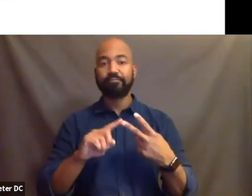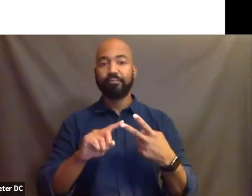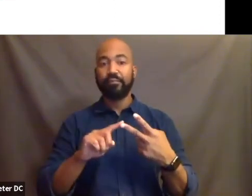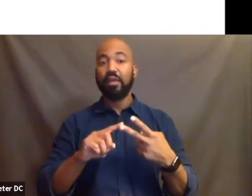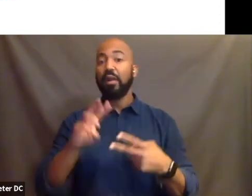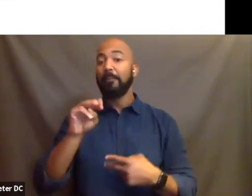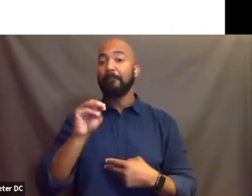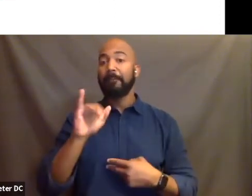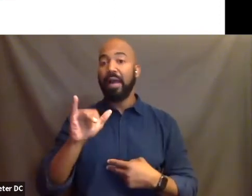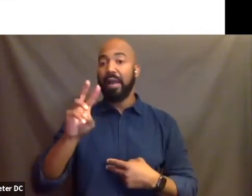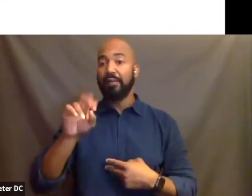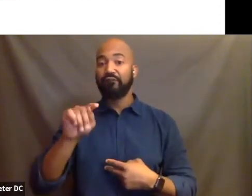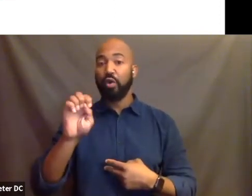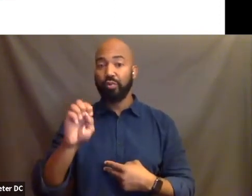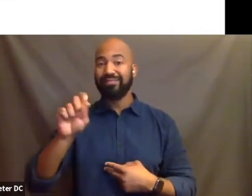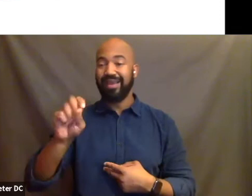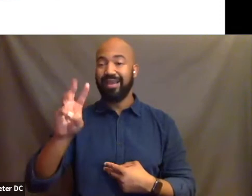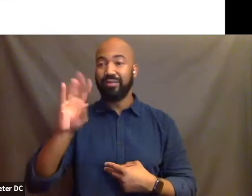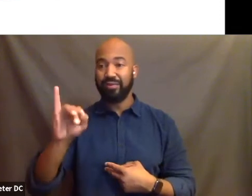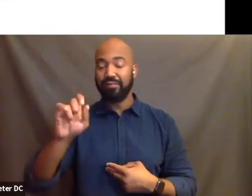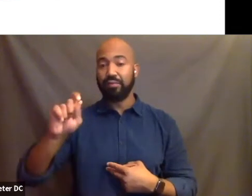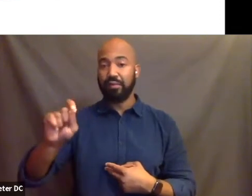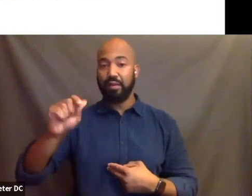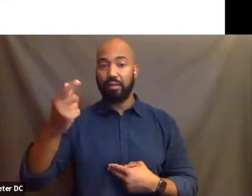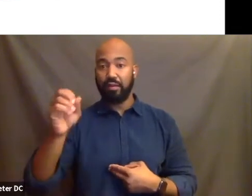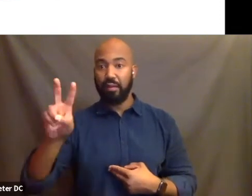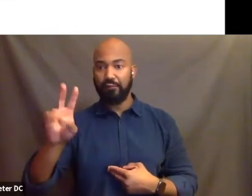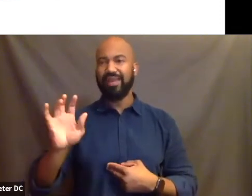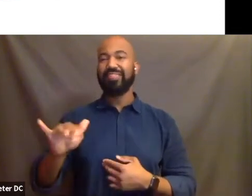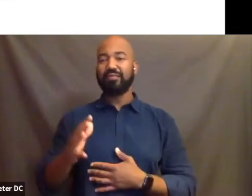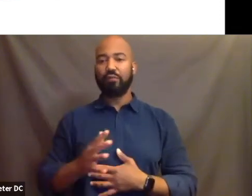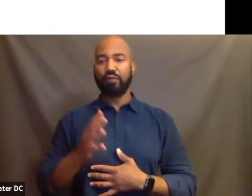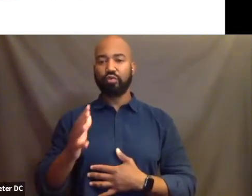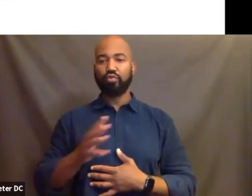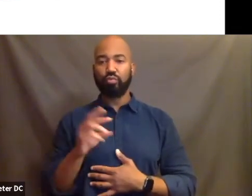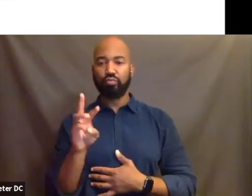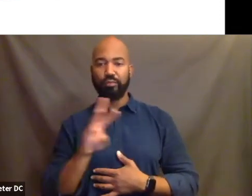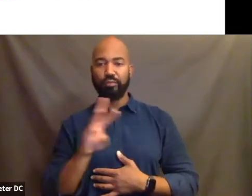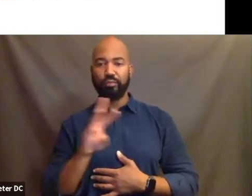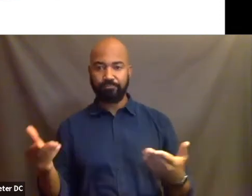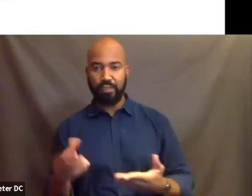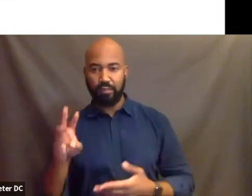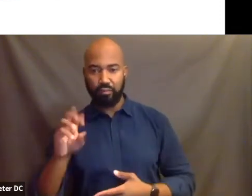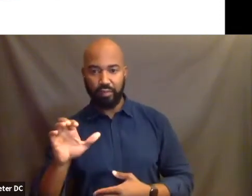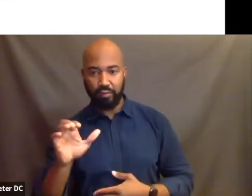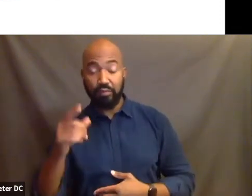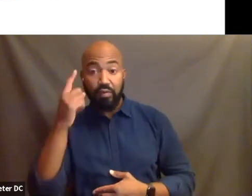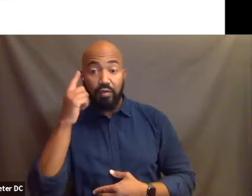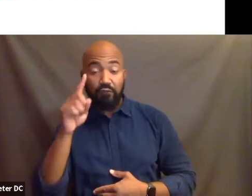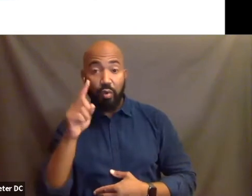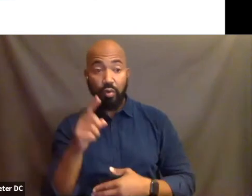myvote.wisconsin.gov, which is the official website in Wisconsin to use for registering and requesting